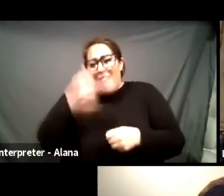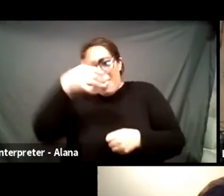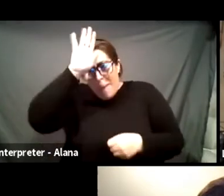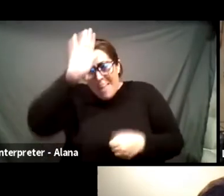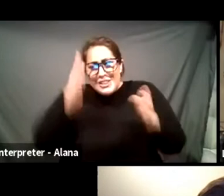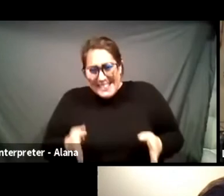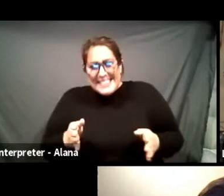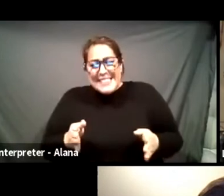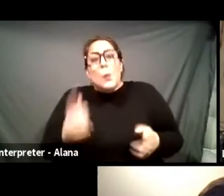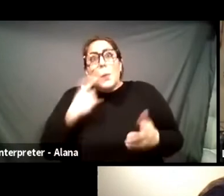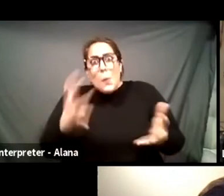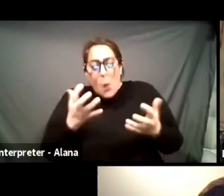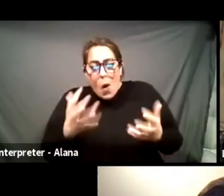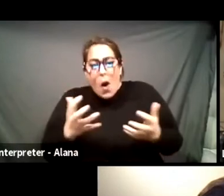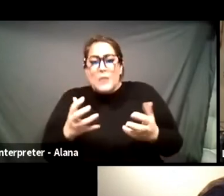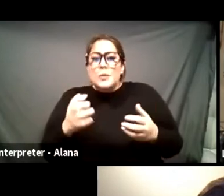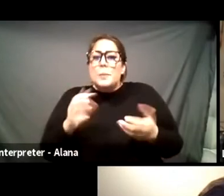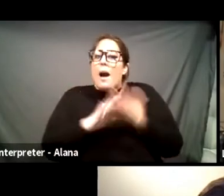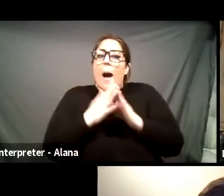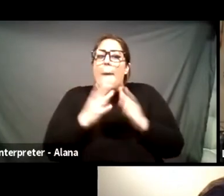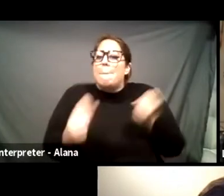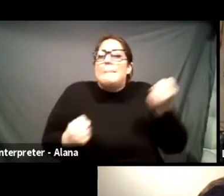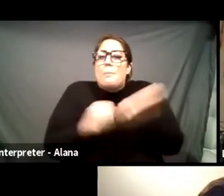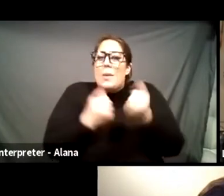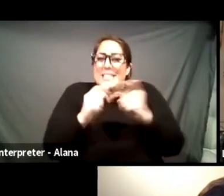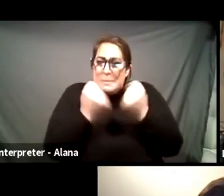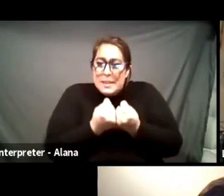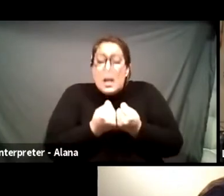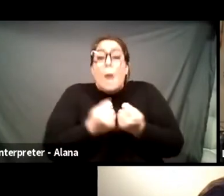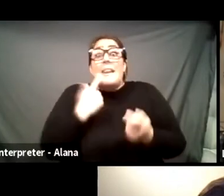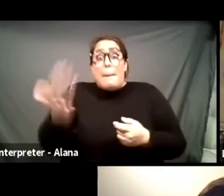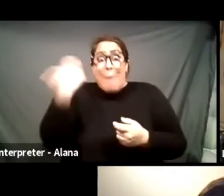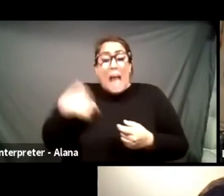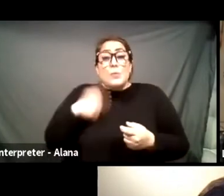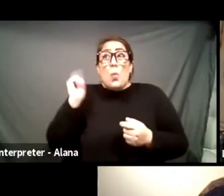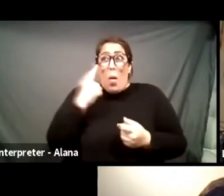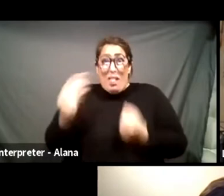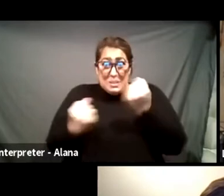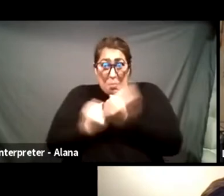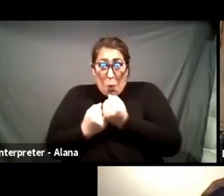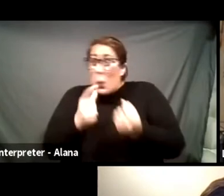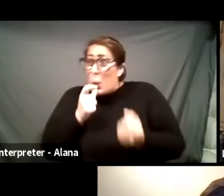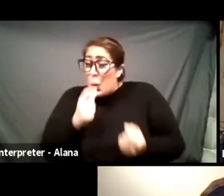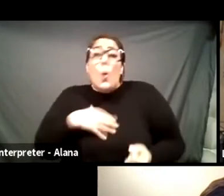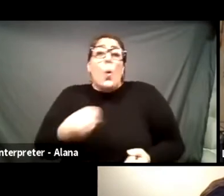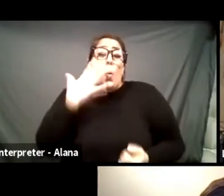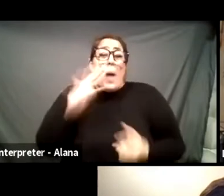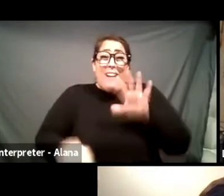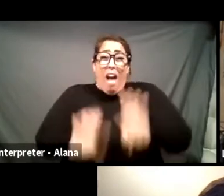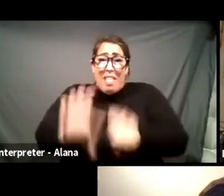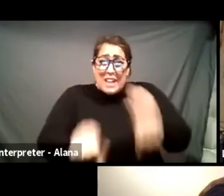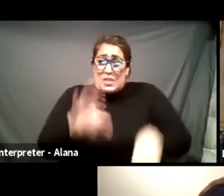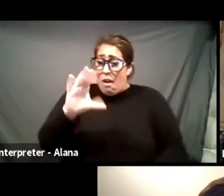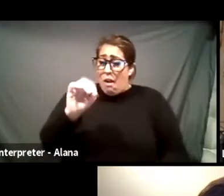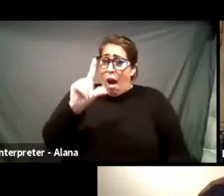where the anthropologist was like an accomplice to white colonizers who invaded foreign lands, made subjects out of colonized peoples. And